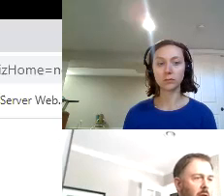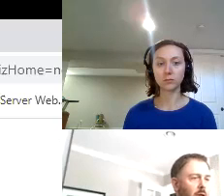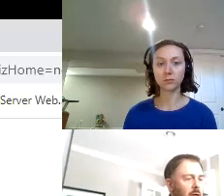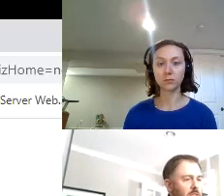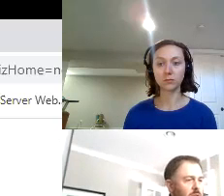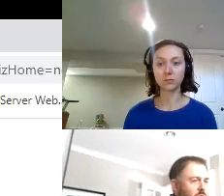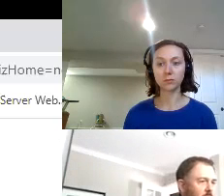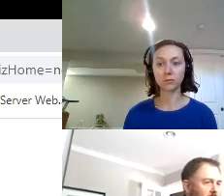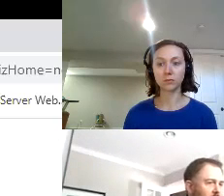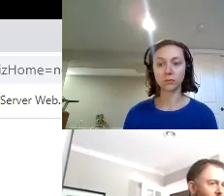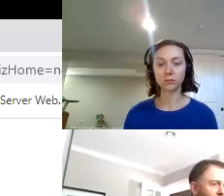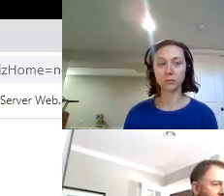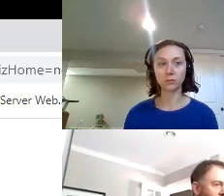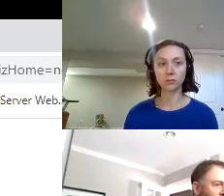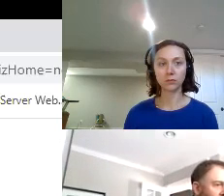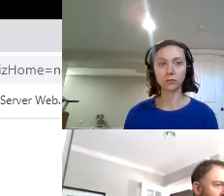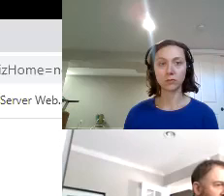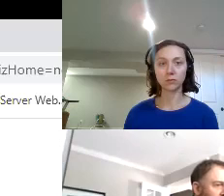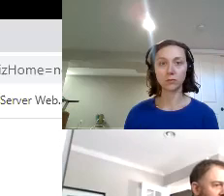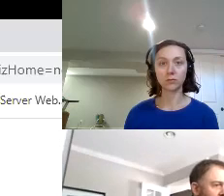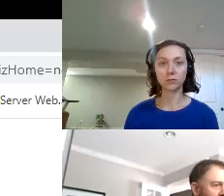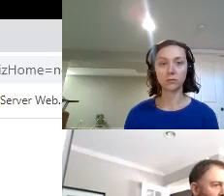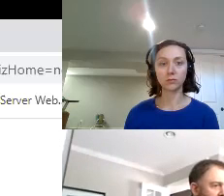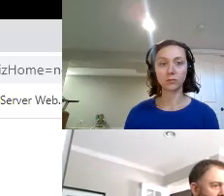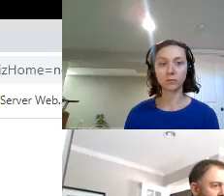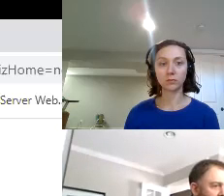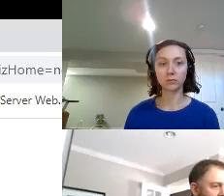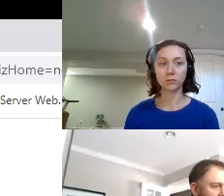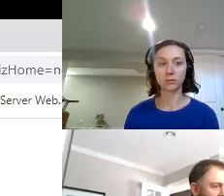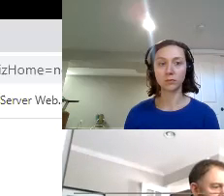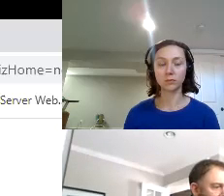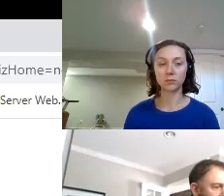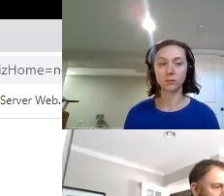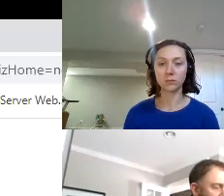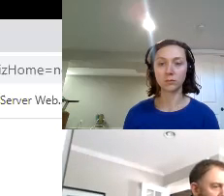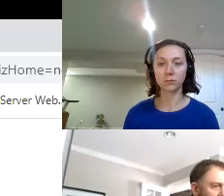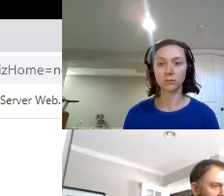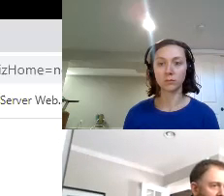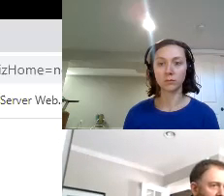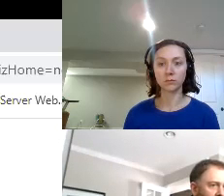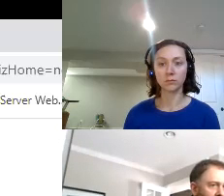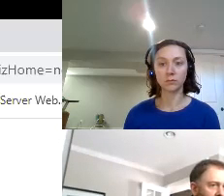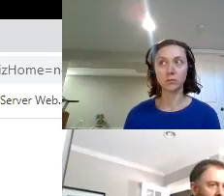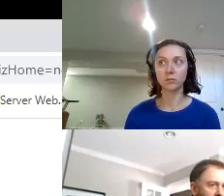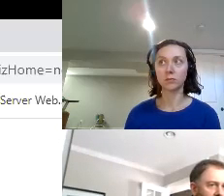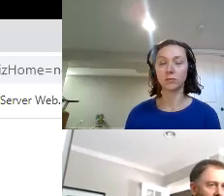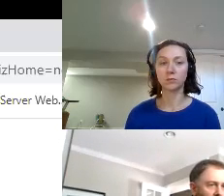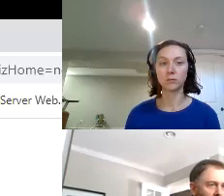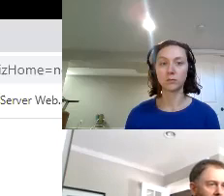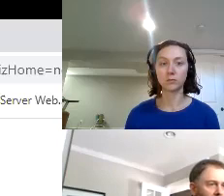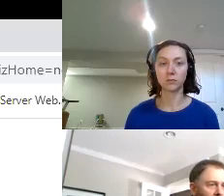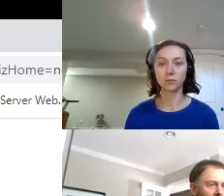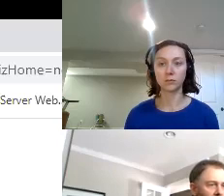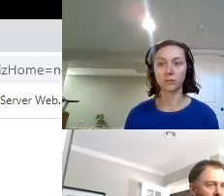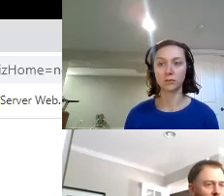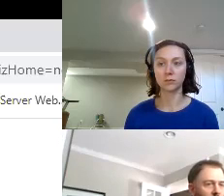one. So just to get out a little bit of the nuance of some of these data points and the context, and we'll talk a little bit more about that in just a little